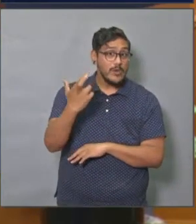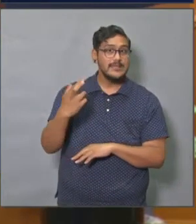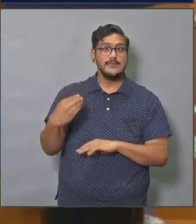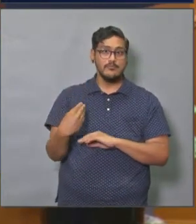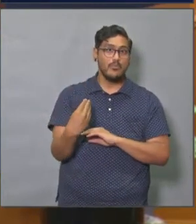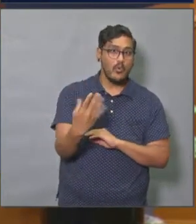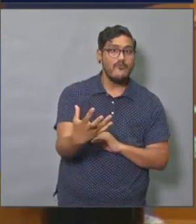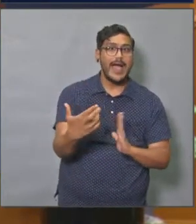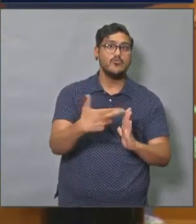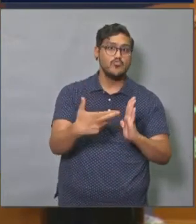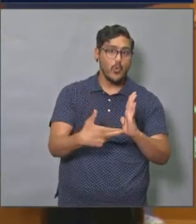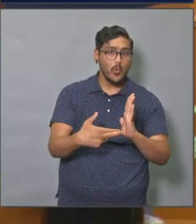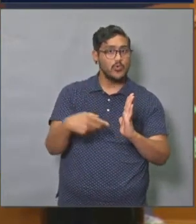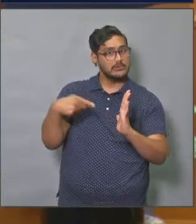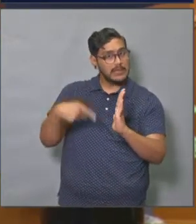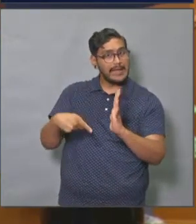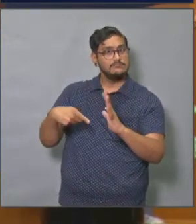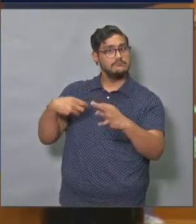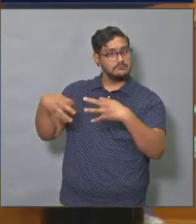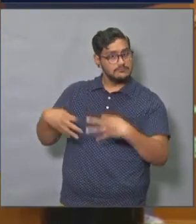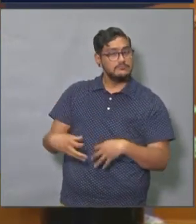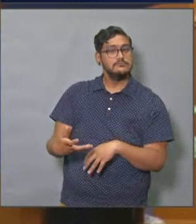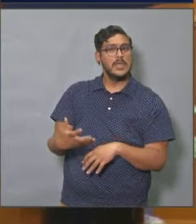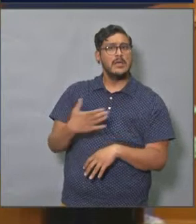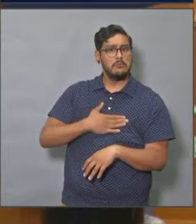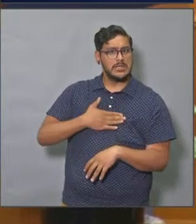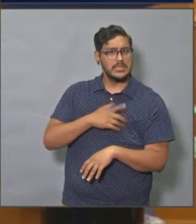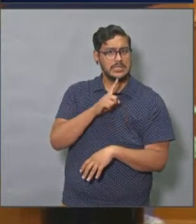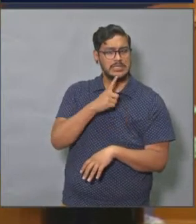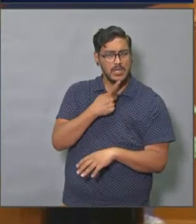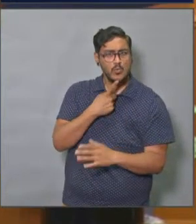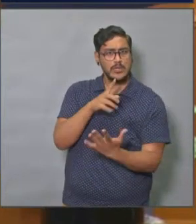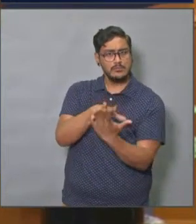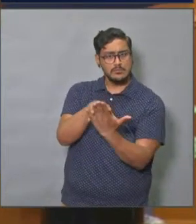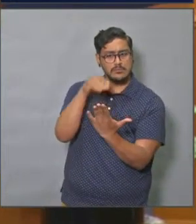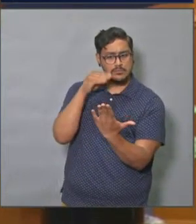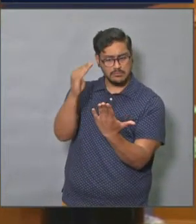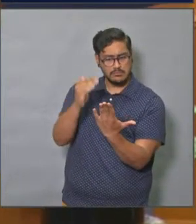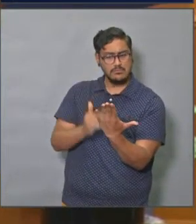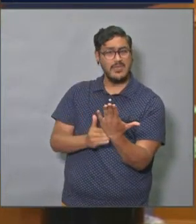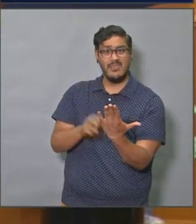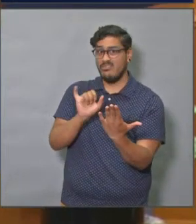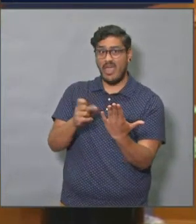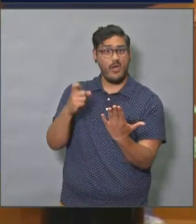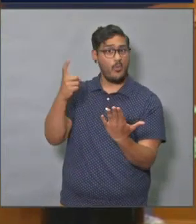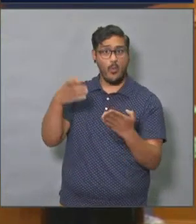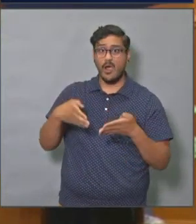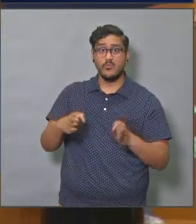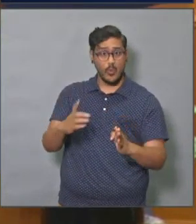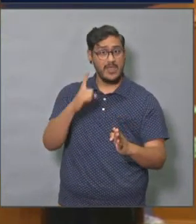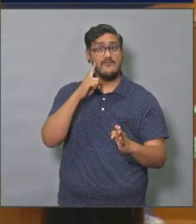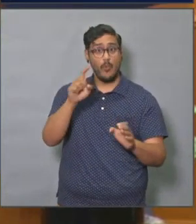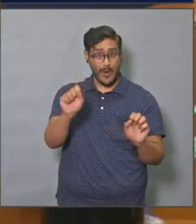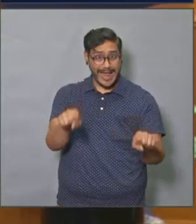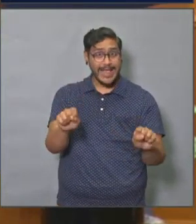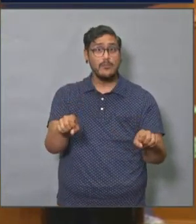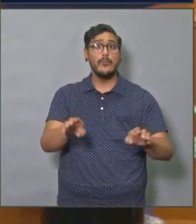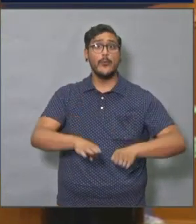are directives. We ask that everyone take them very seriously. It is the one way for us to